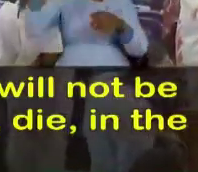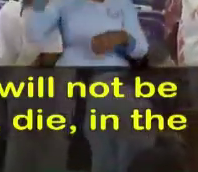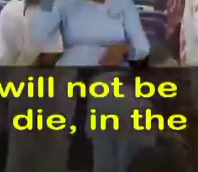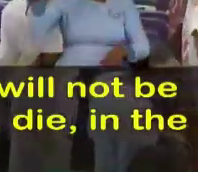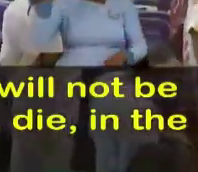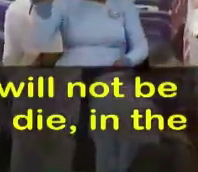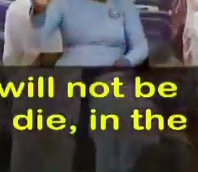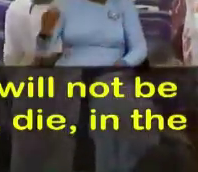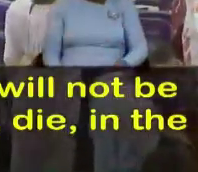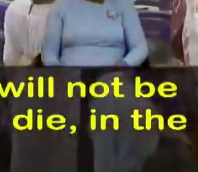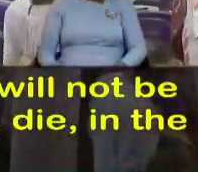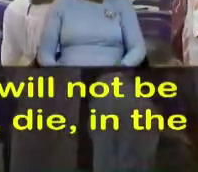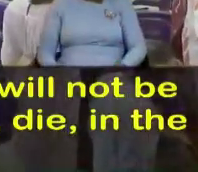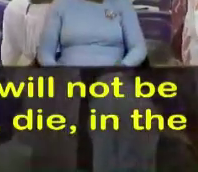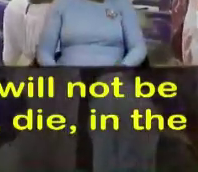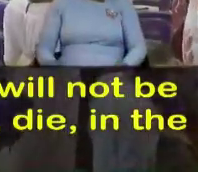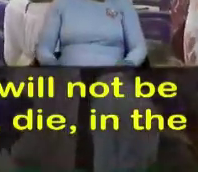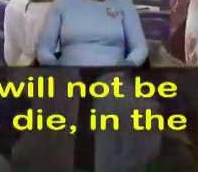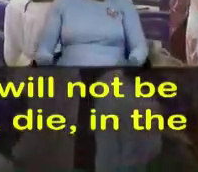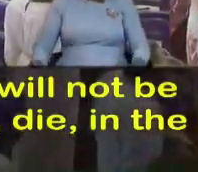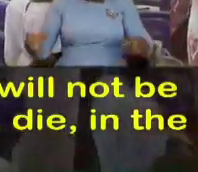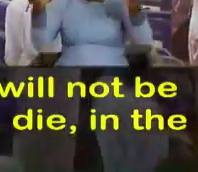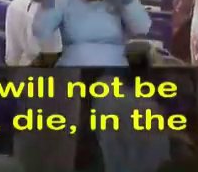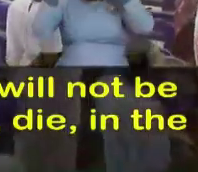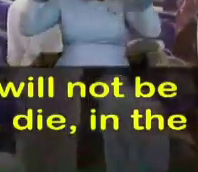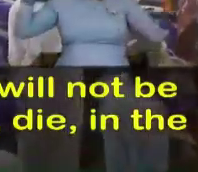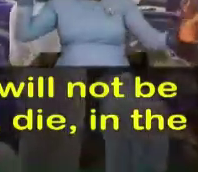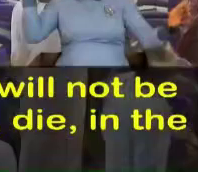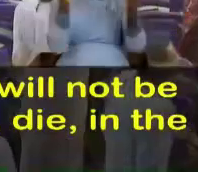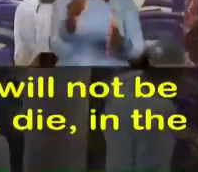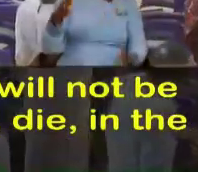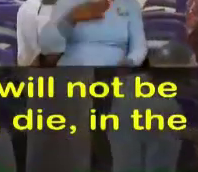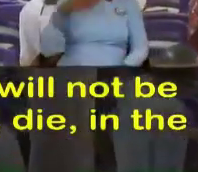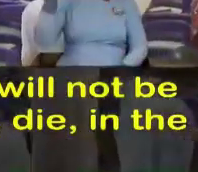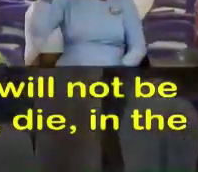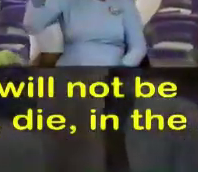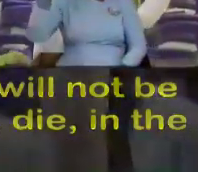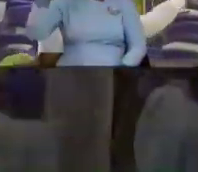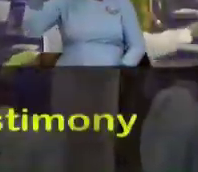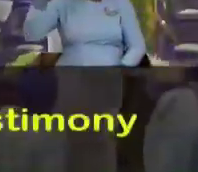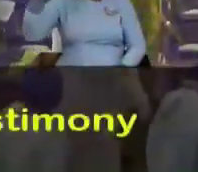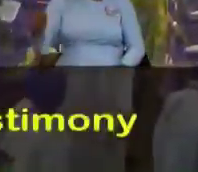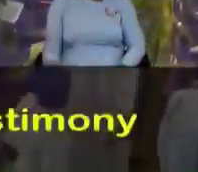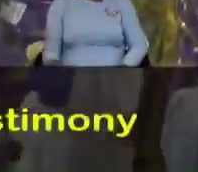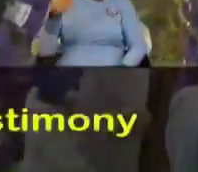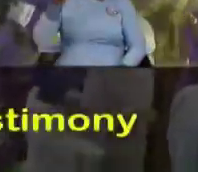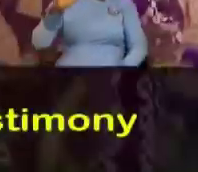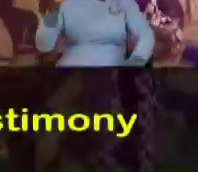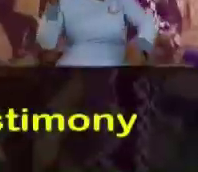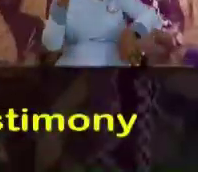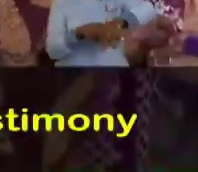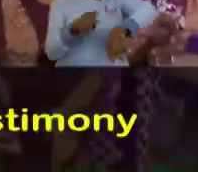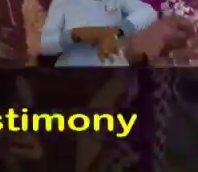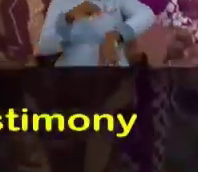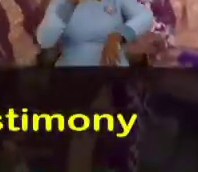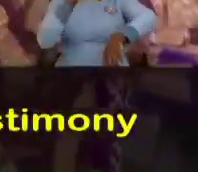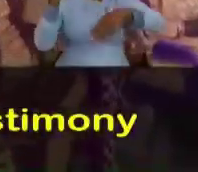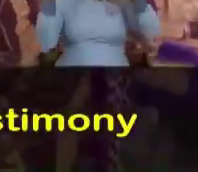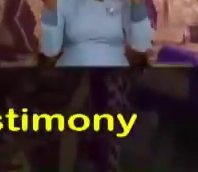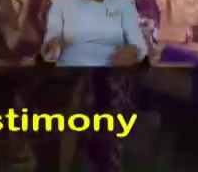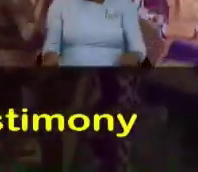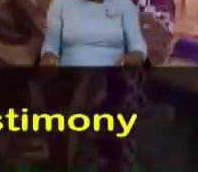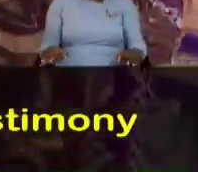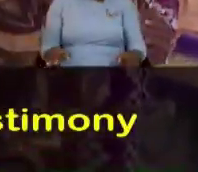to the ring. Can you say it loud? You're okay. Your time is